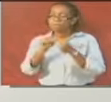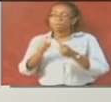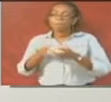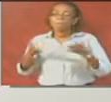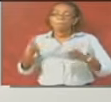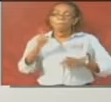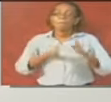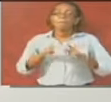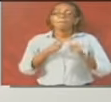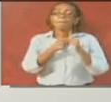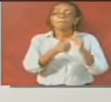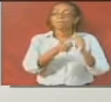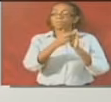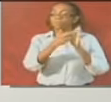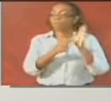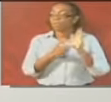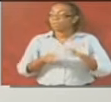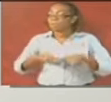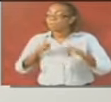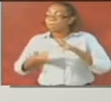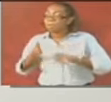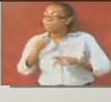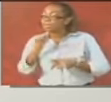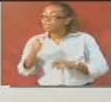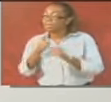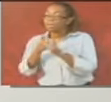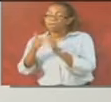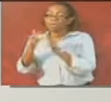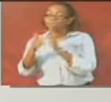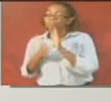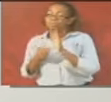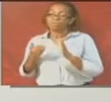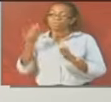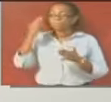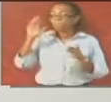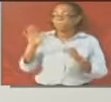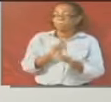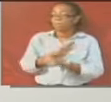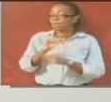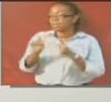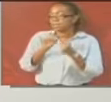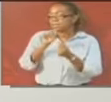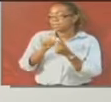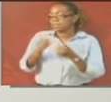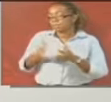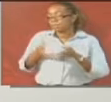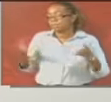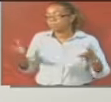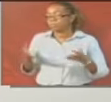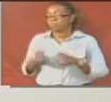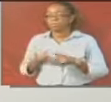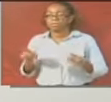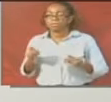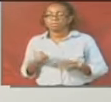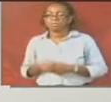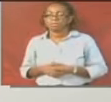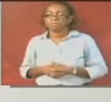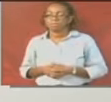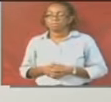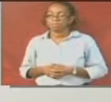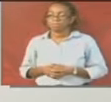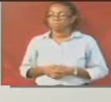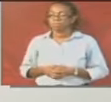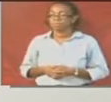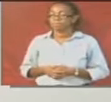The observations so far indicate that there has been reduced movement in line with the